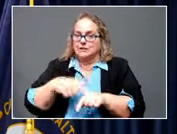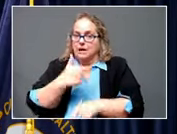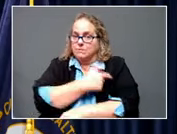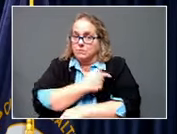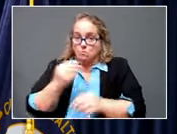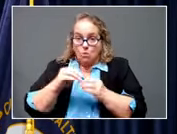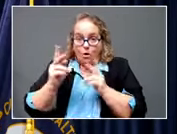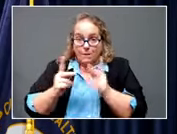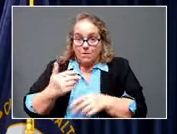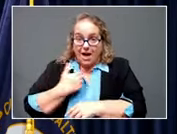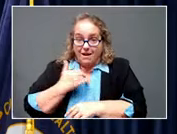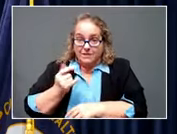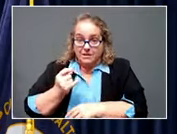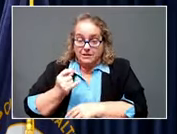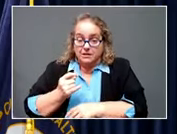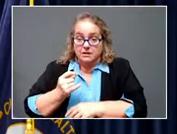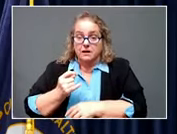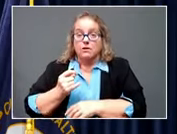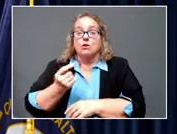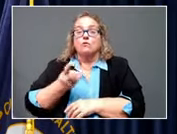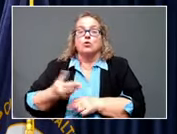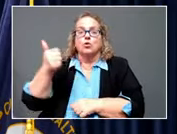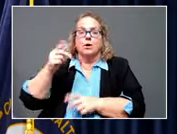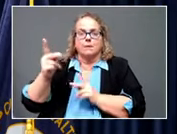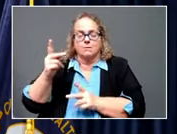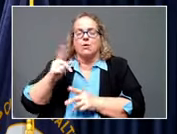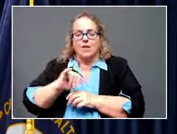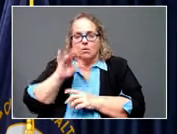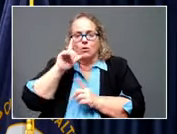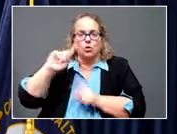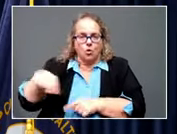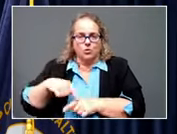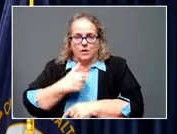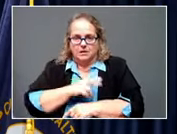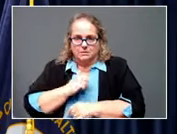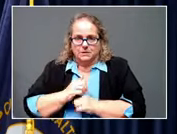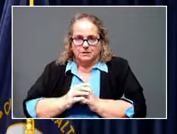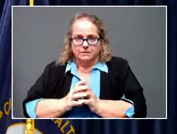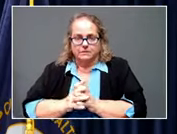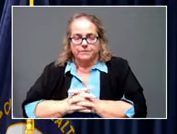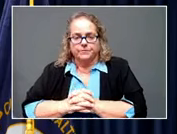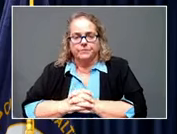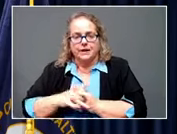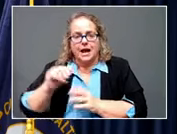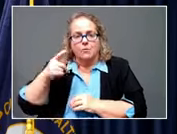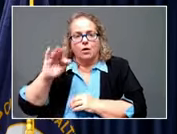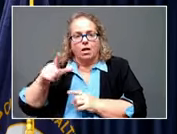or vaccinated, the fewer people are actually going to the hospital. April Rickert from WFPL.